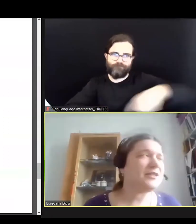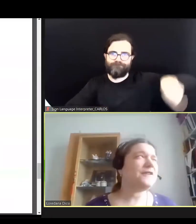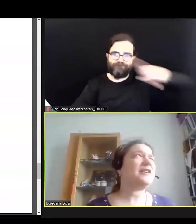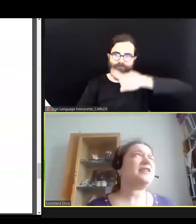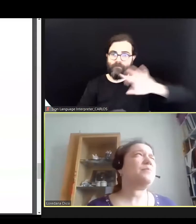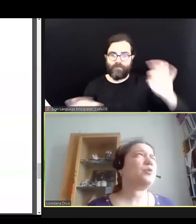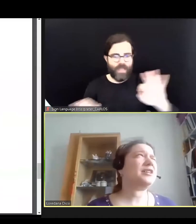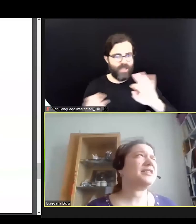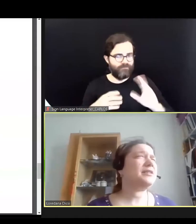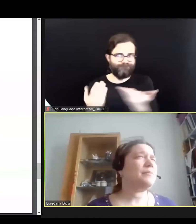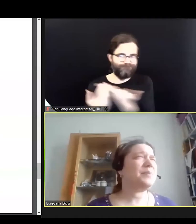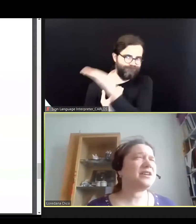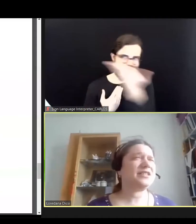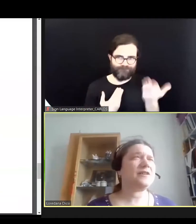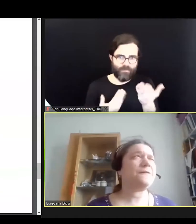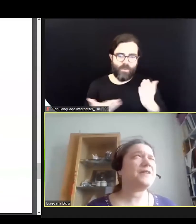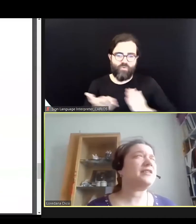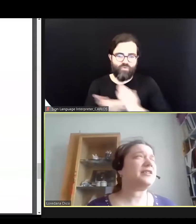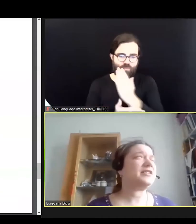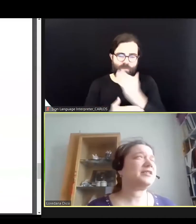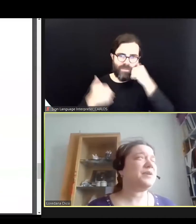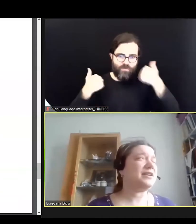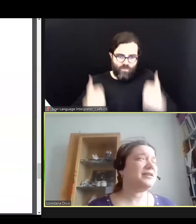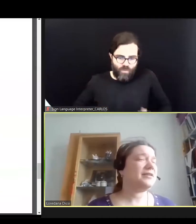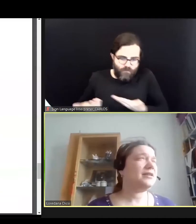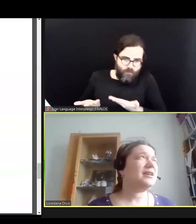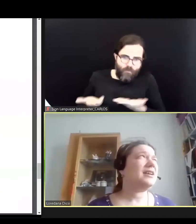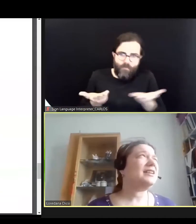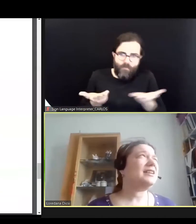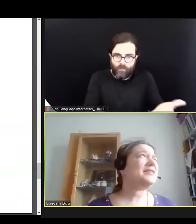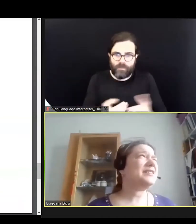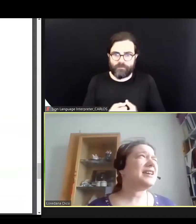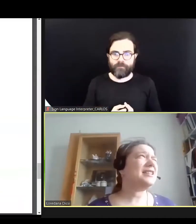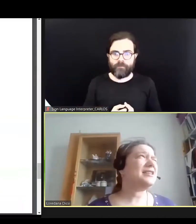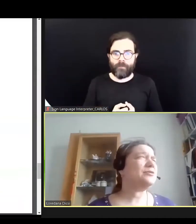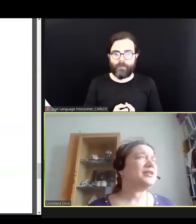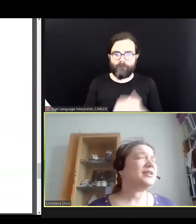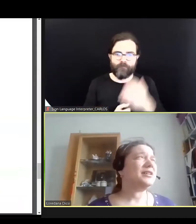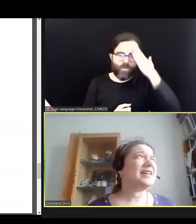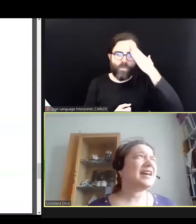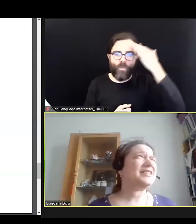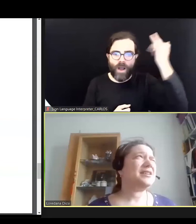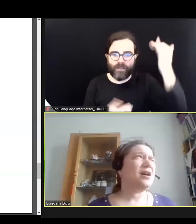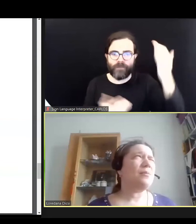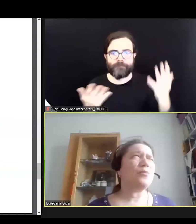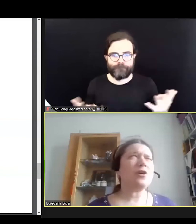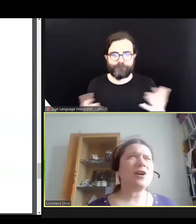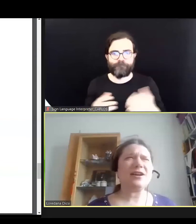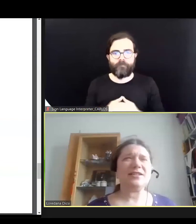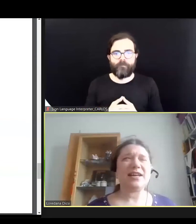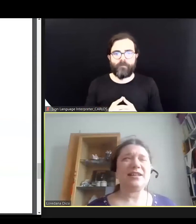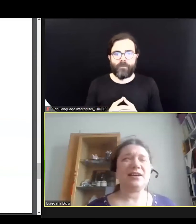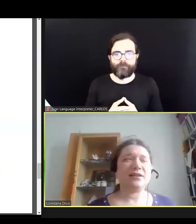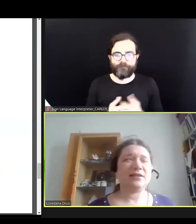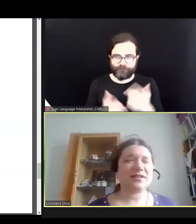that and how it documents, because it's very